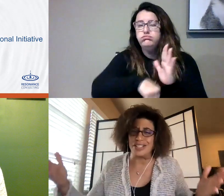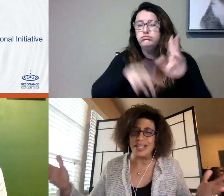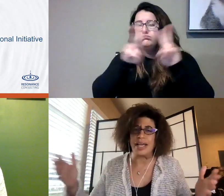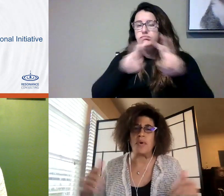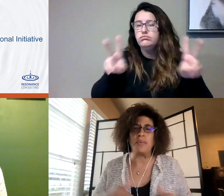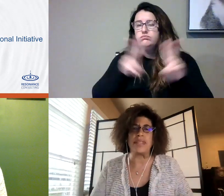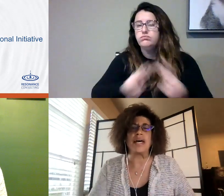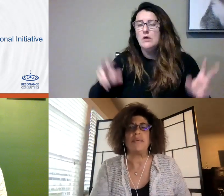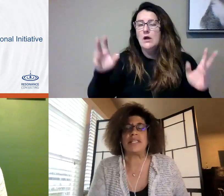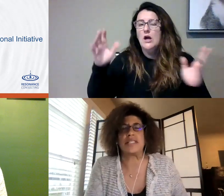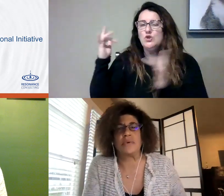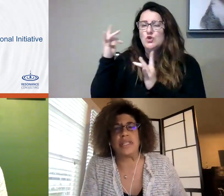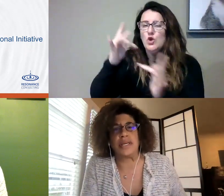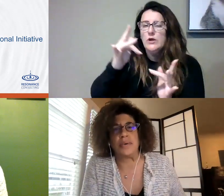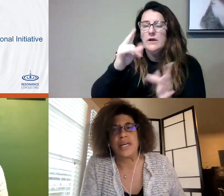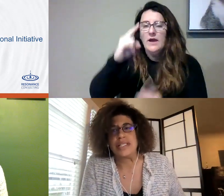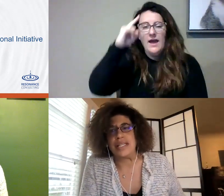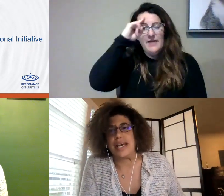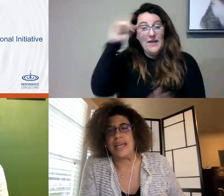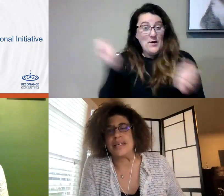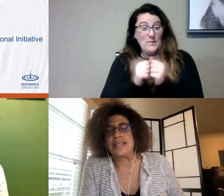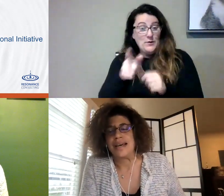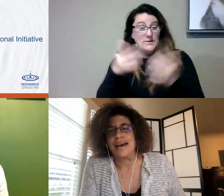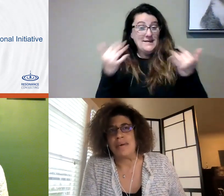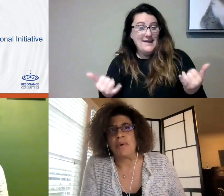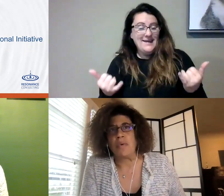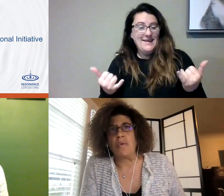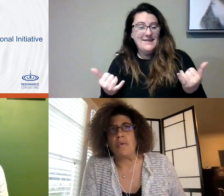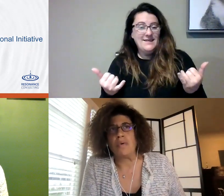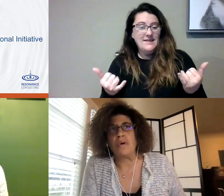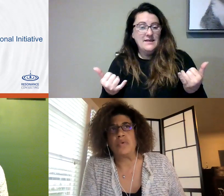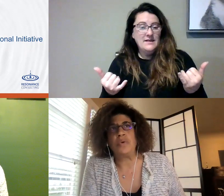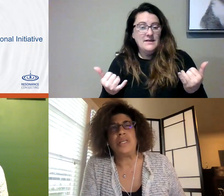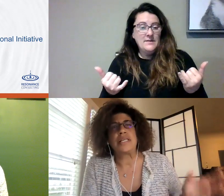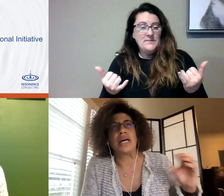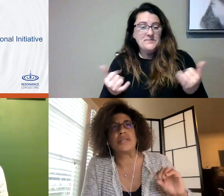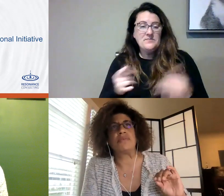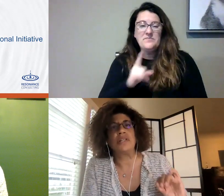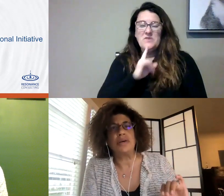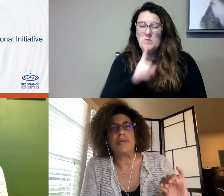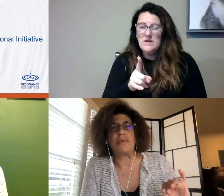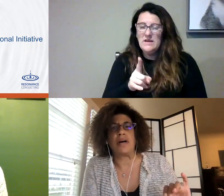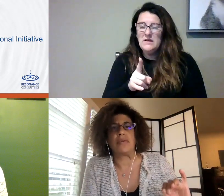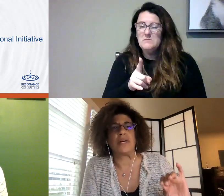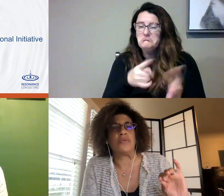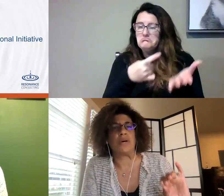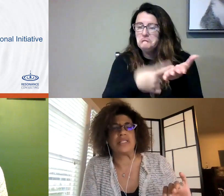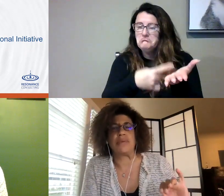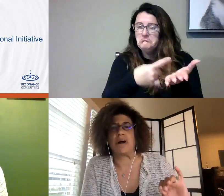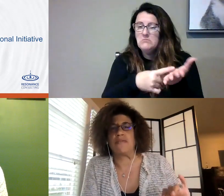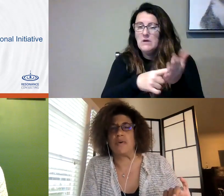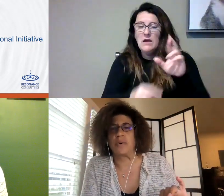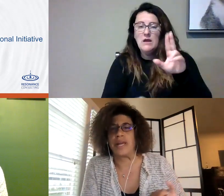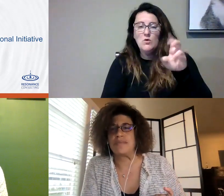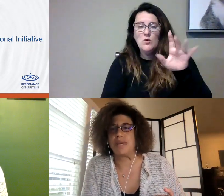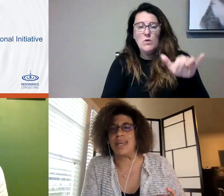actually look like, what we thought we'd do with you today is really touch a little bit on what Rusty